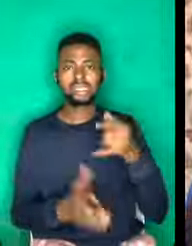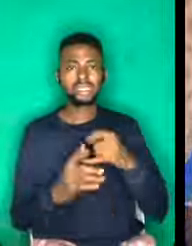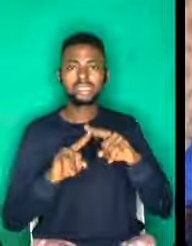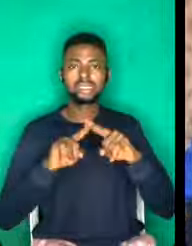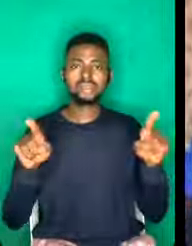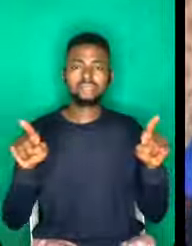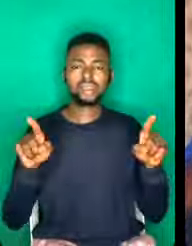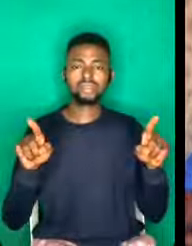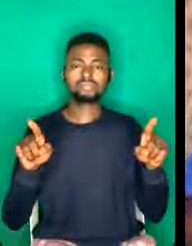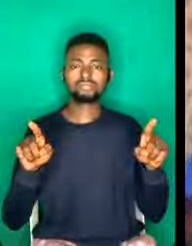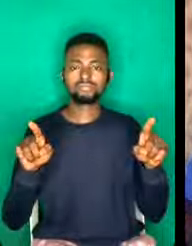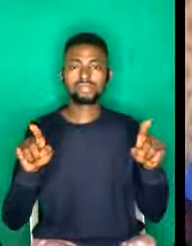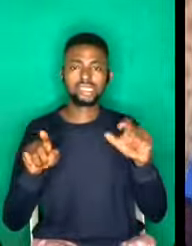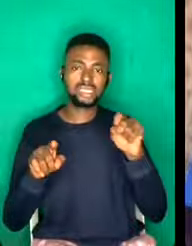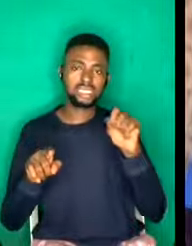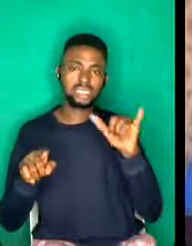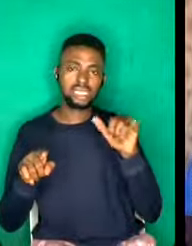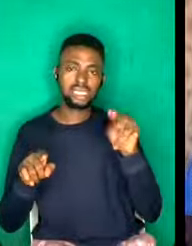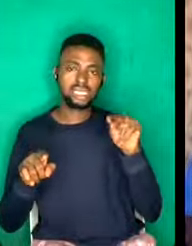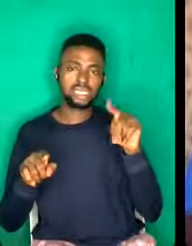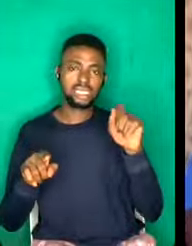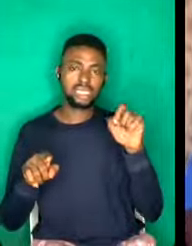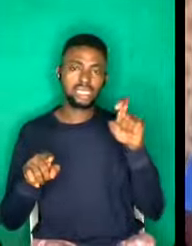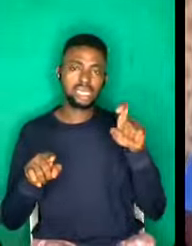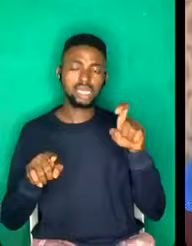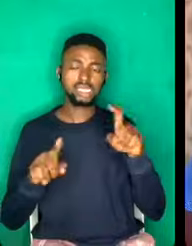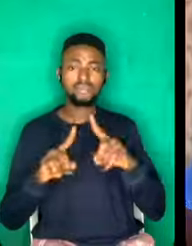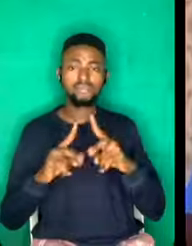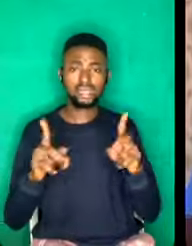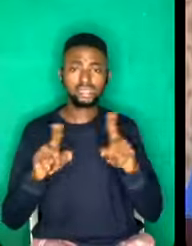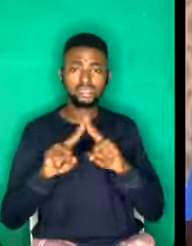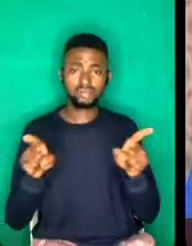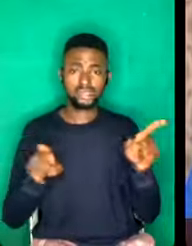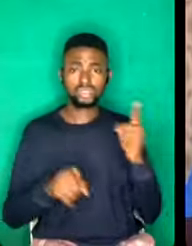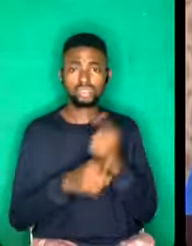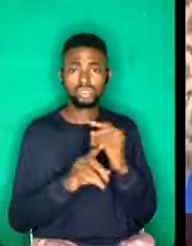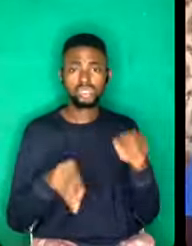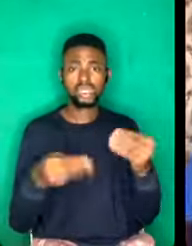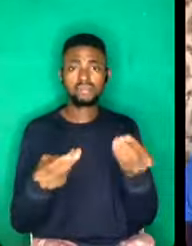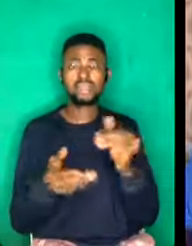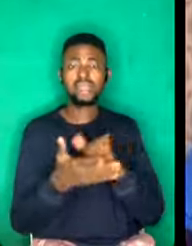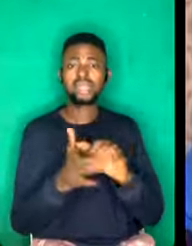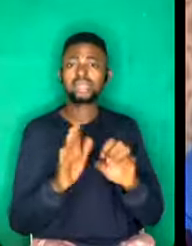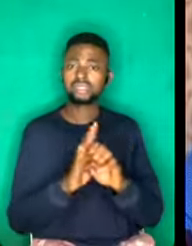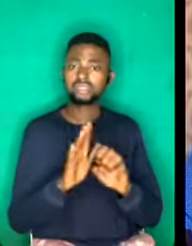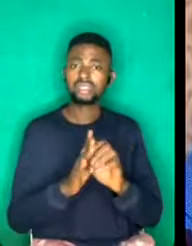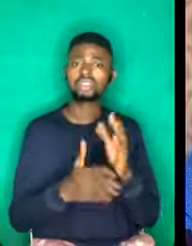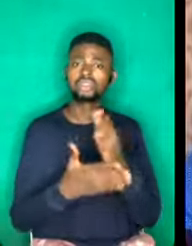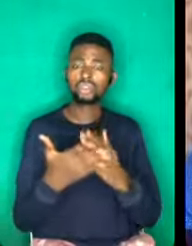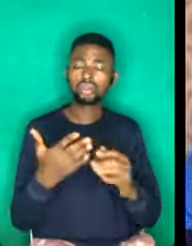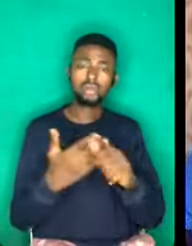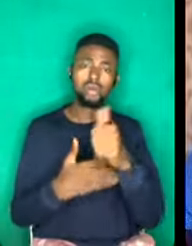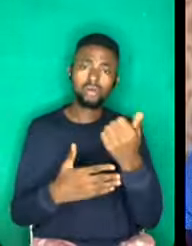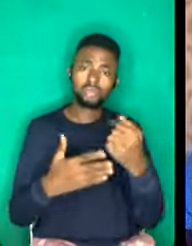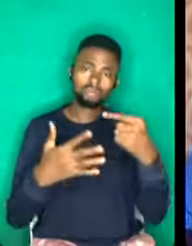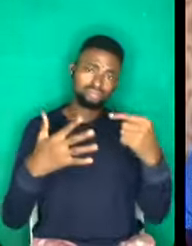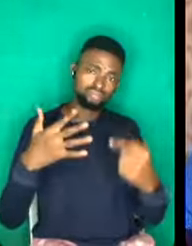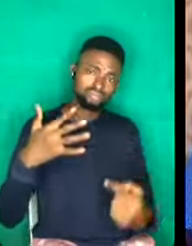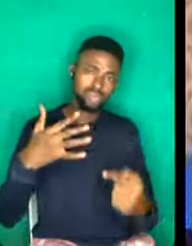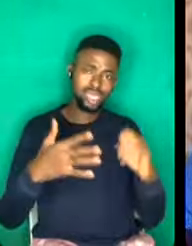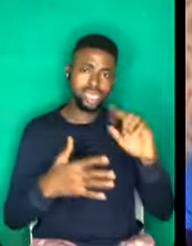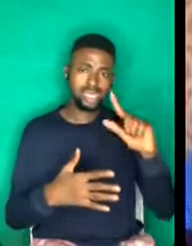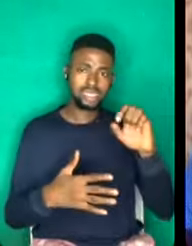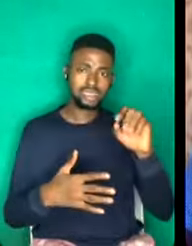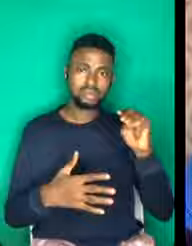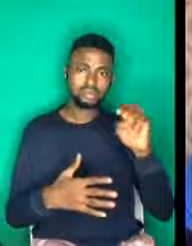The syntax is very, very different. So I just give that example. There are some other elements that are involved too.